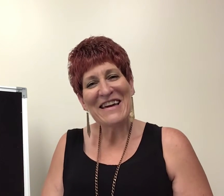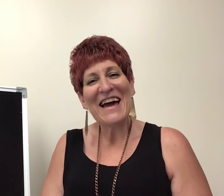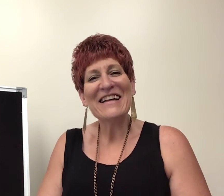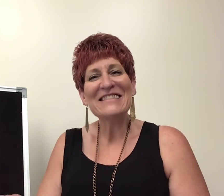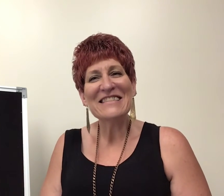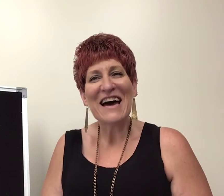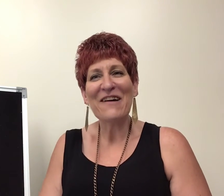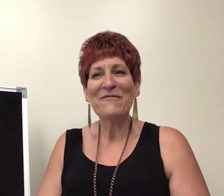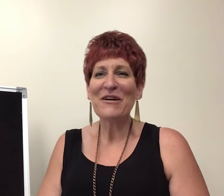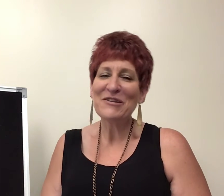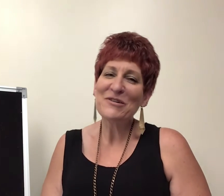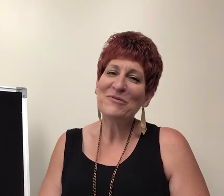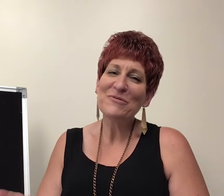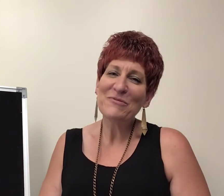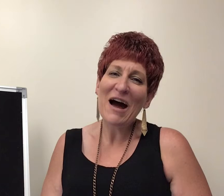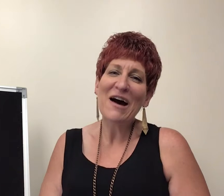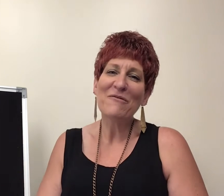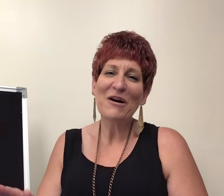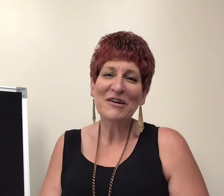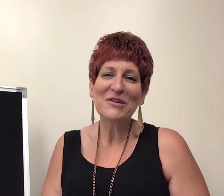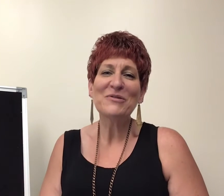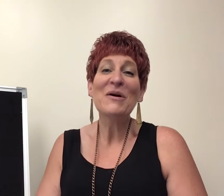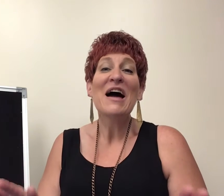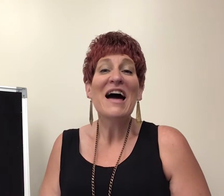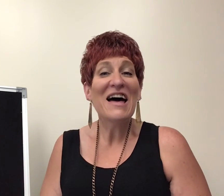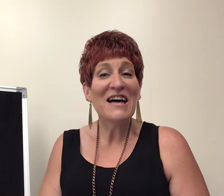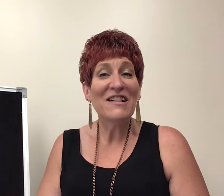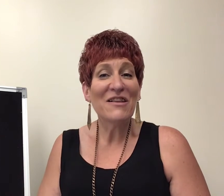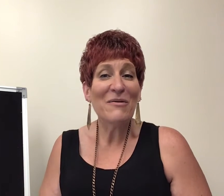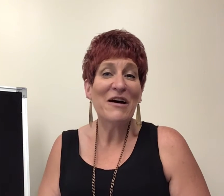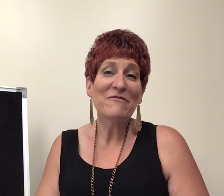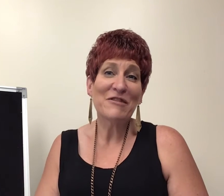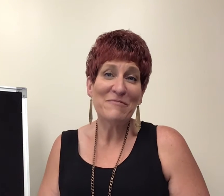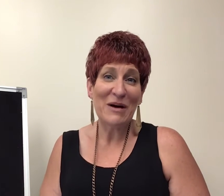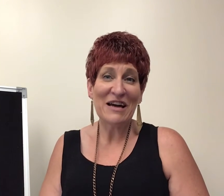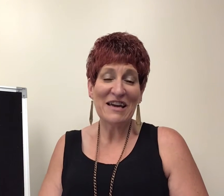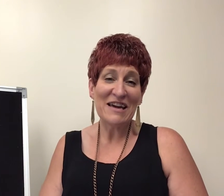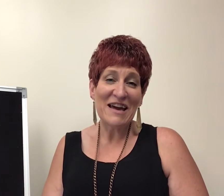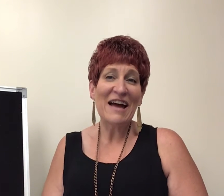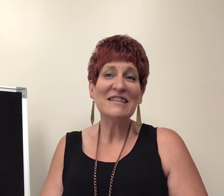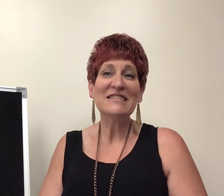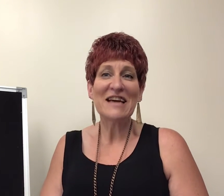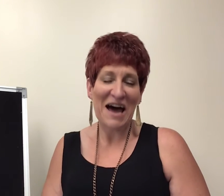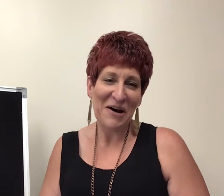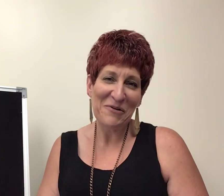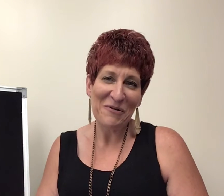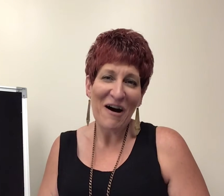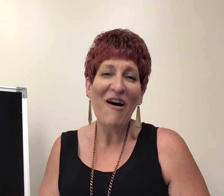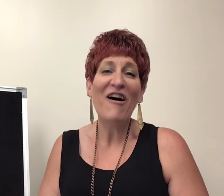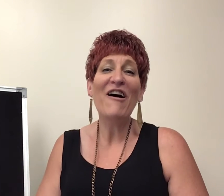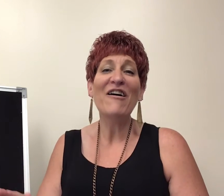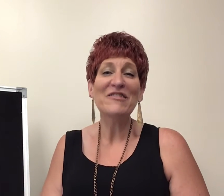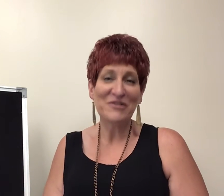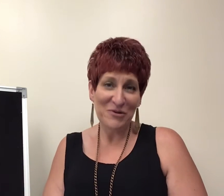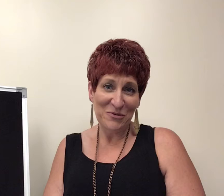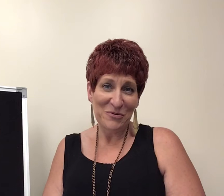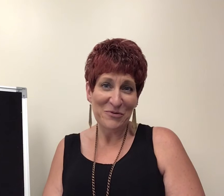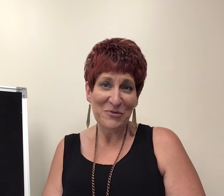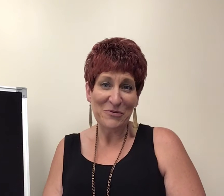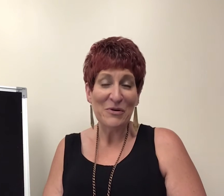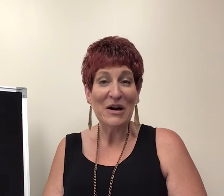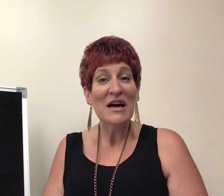everybody, and how are you? How are you? Hello everybody, and how are